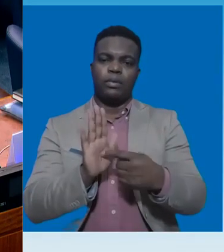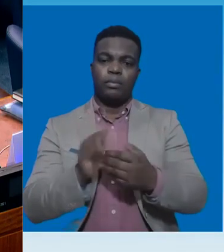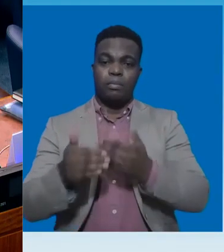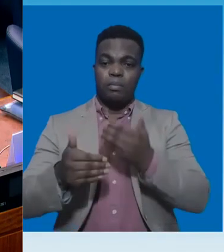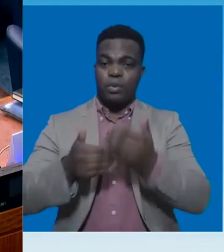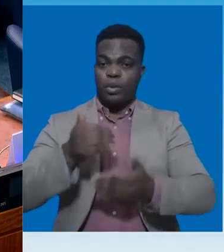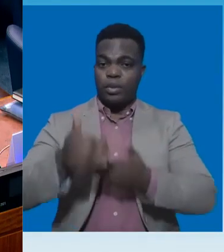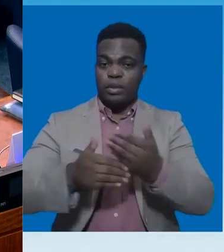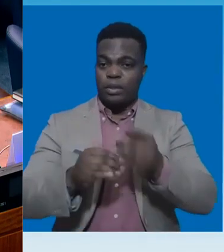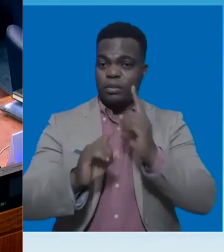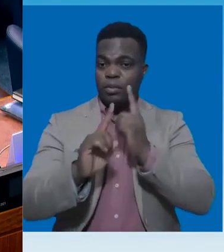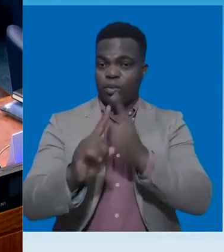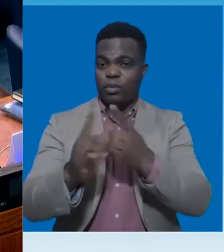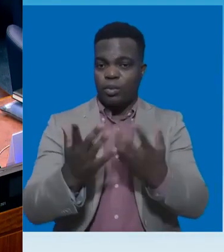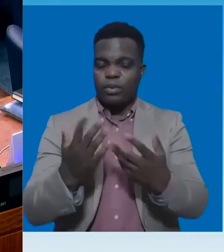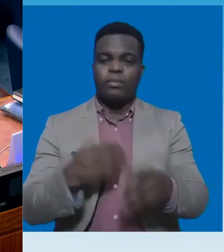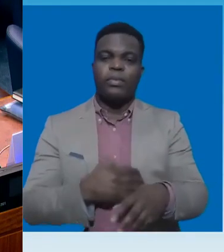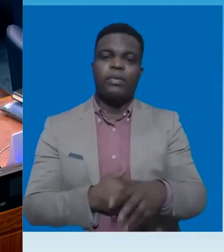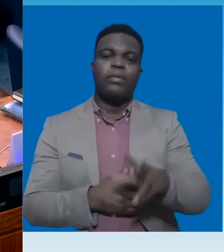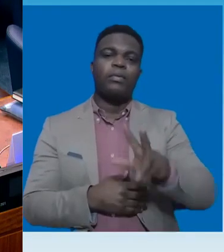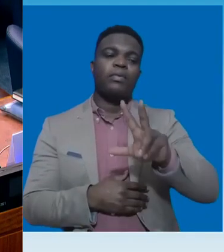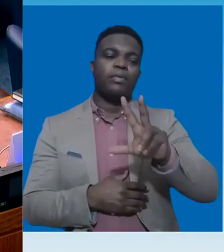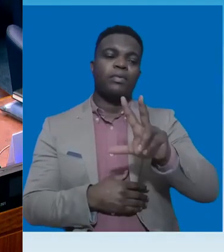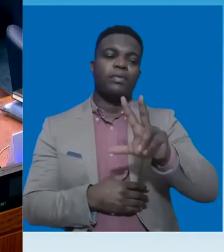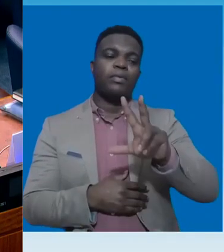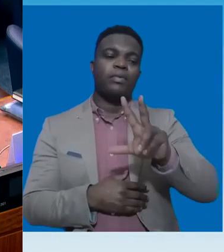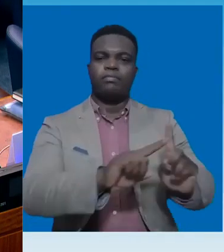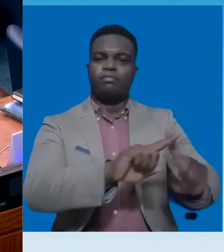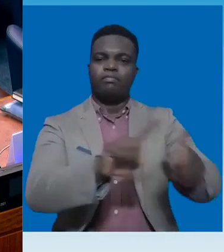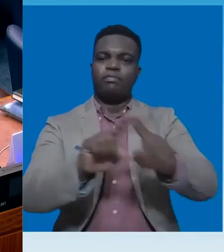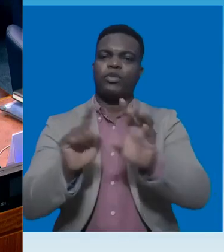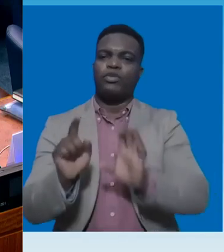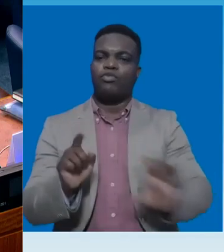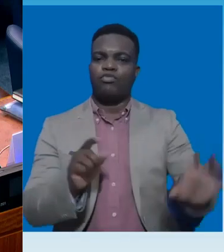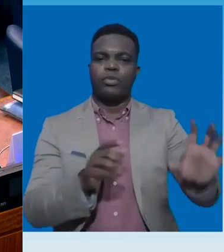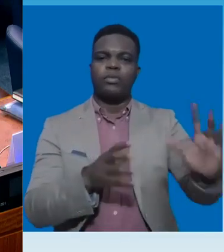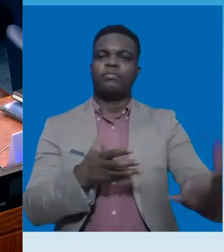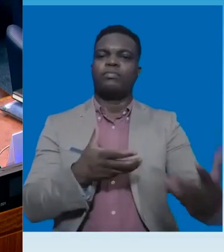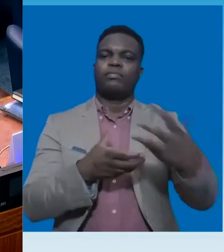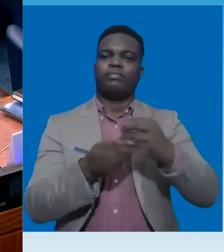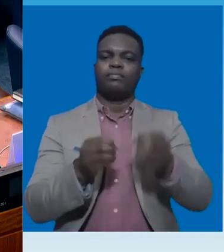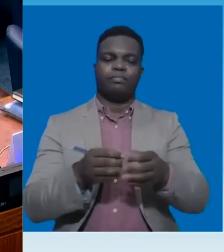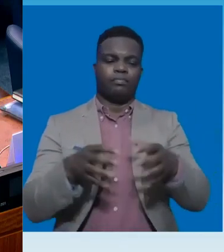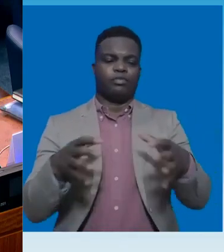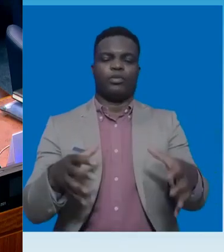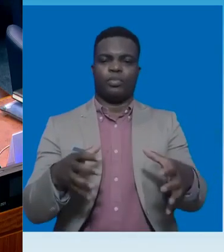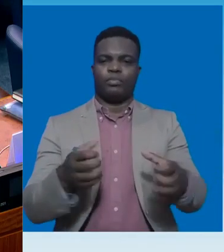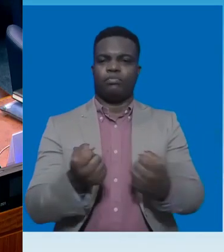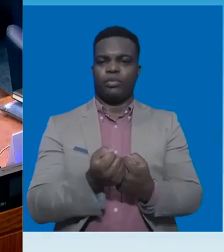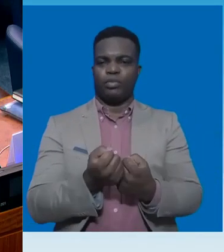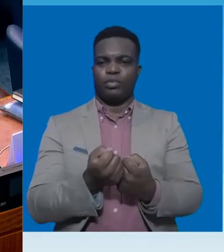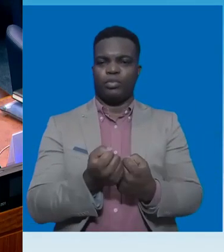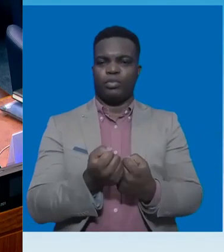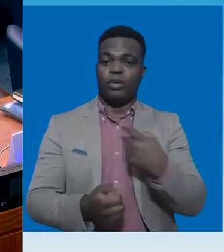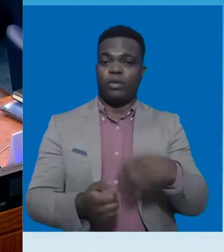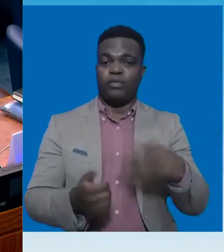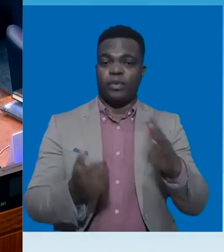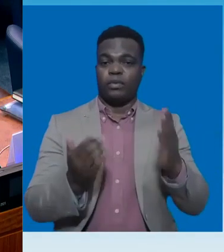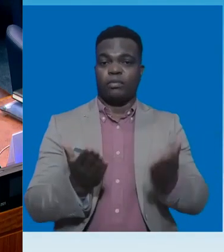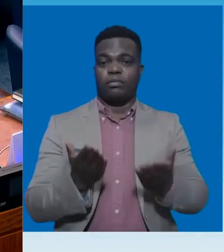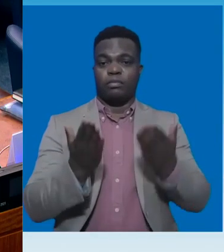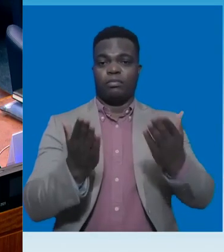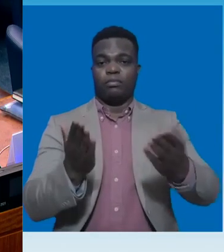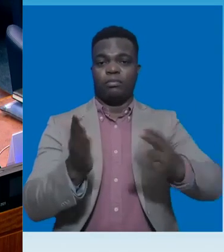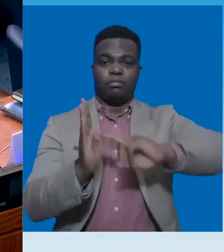countries, China submitted a resolution titled Accessibility for All, Progress Made and the Challenge Ahead, which